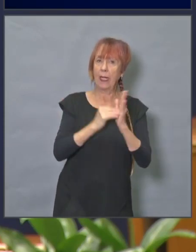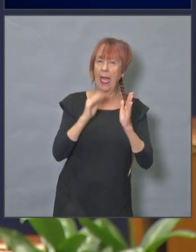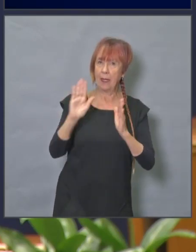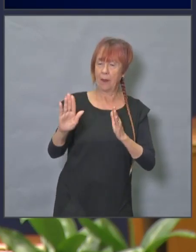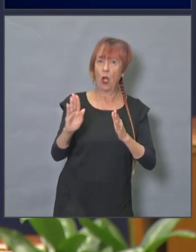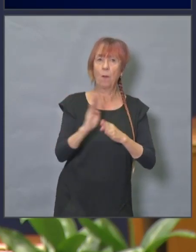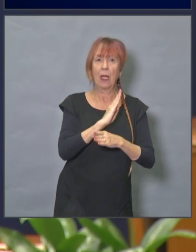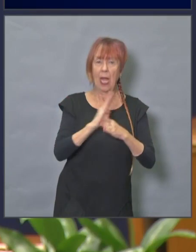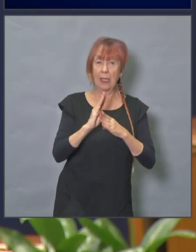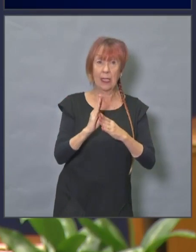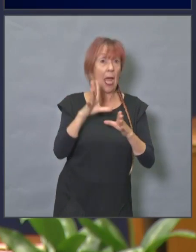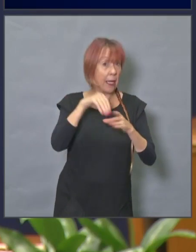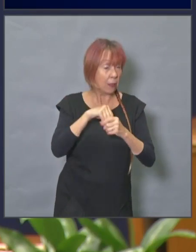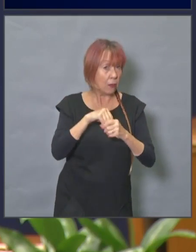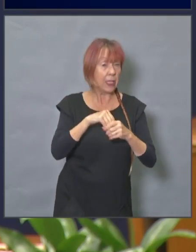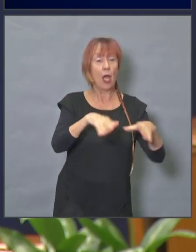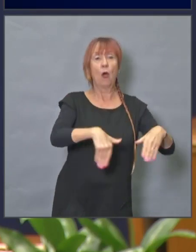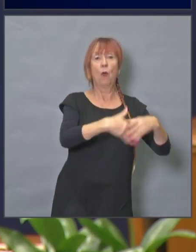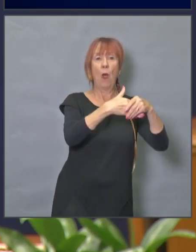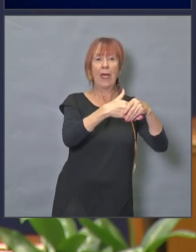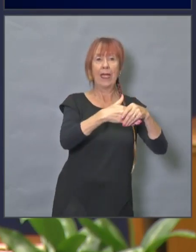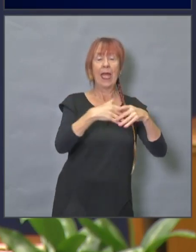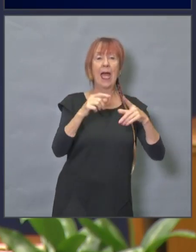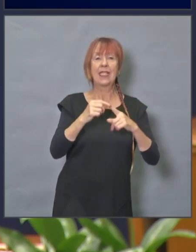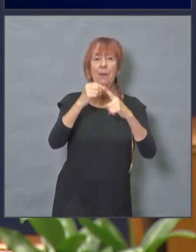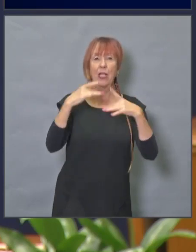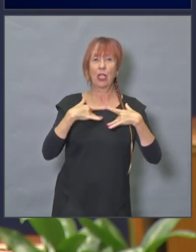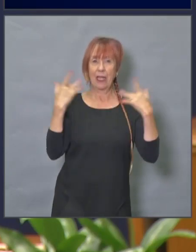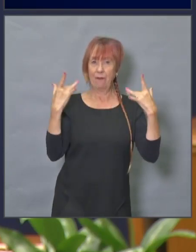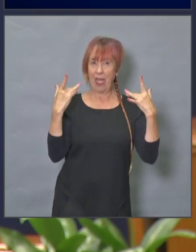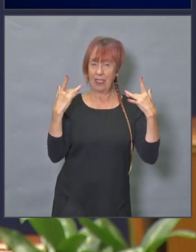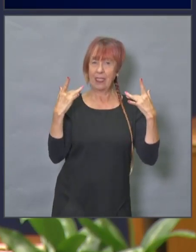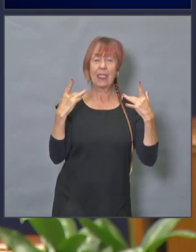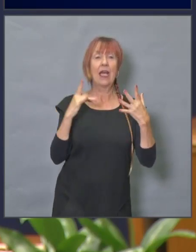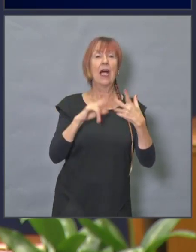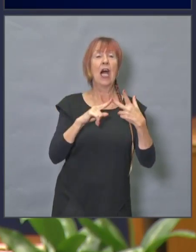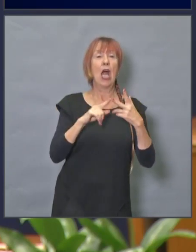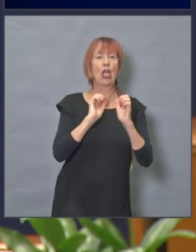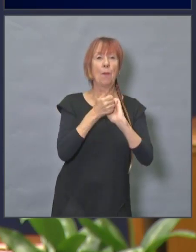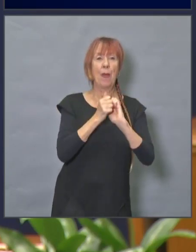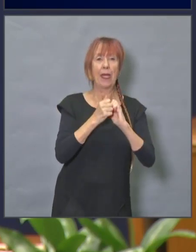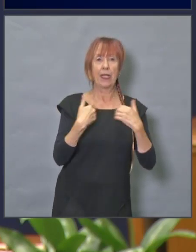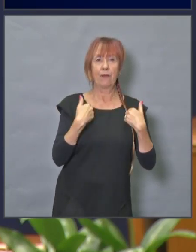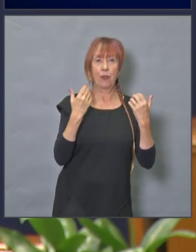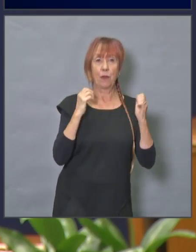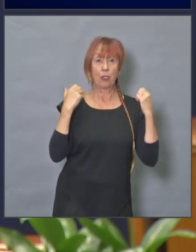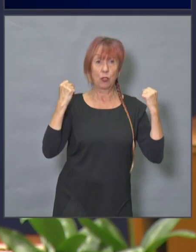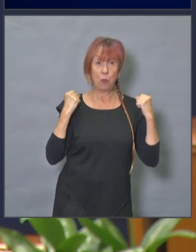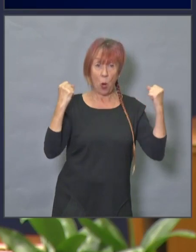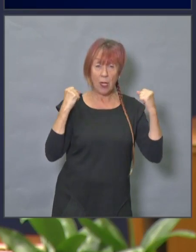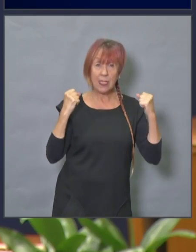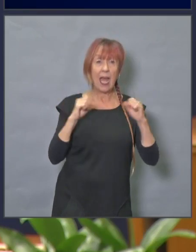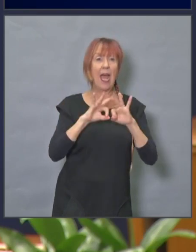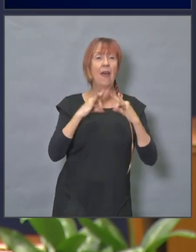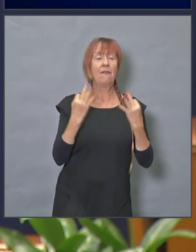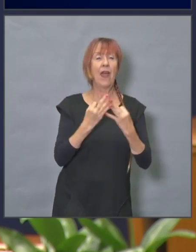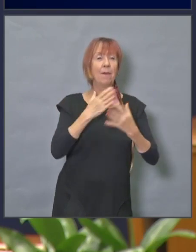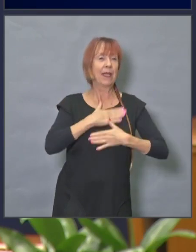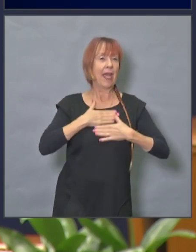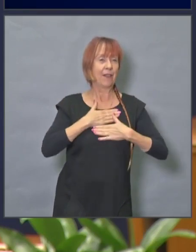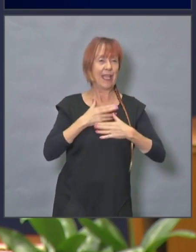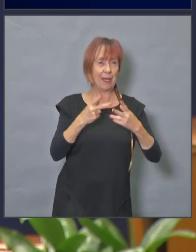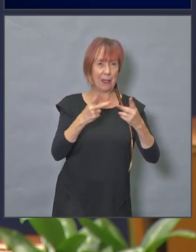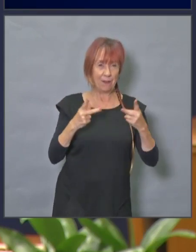including wedding and special events venues, competitive youth sports, family entertainment venues, amusement